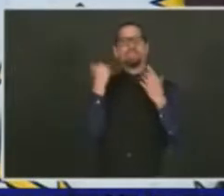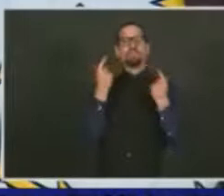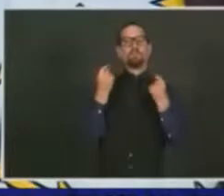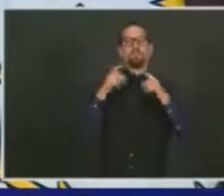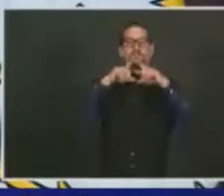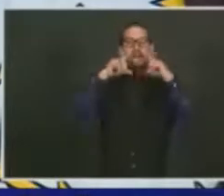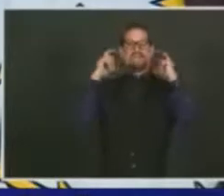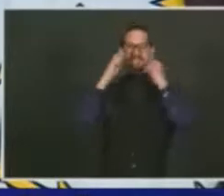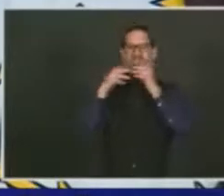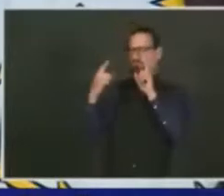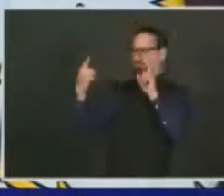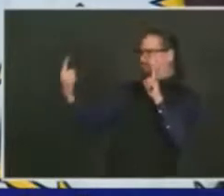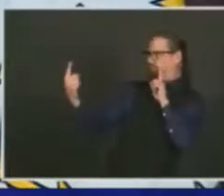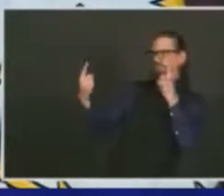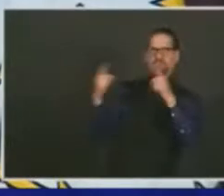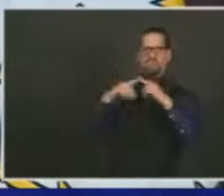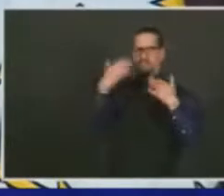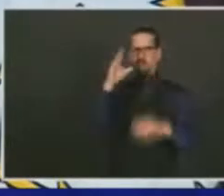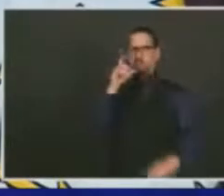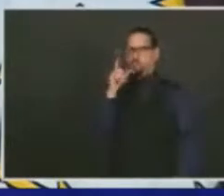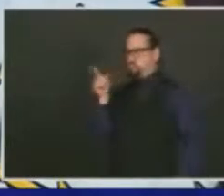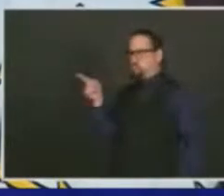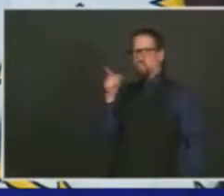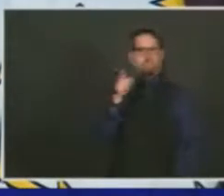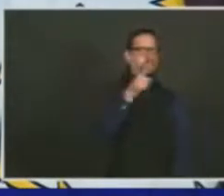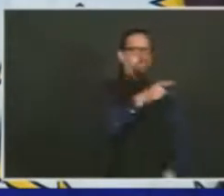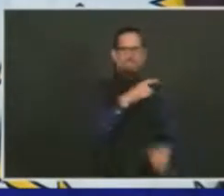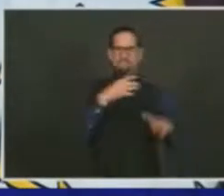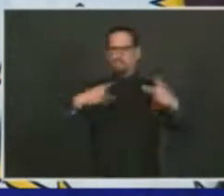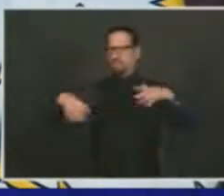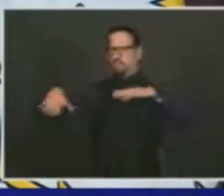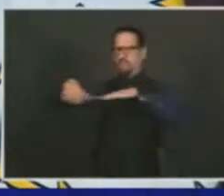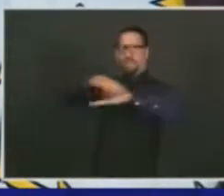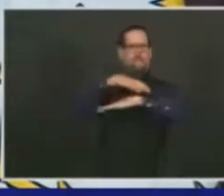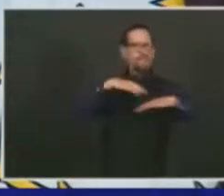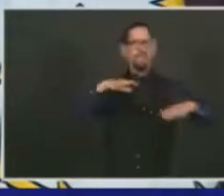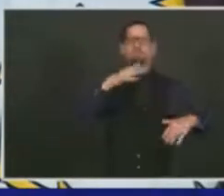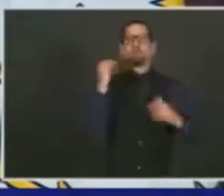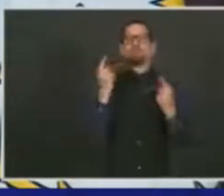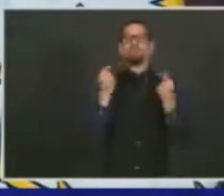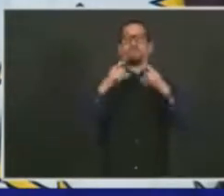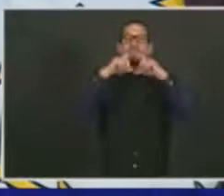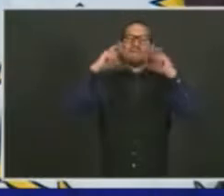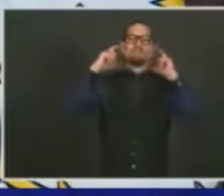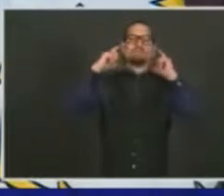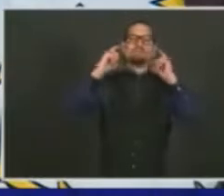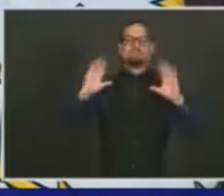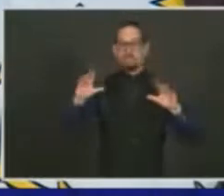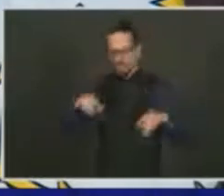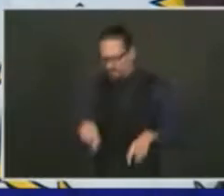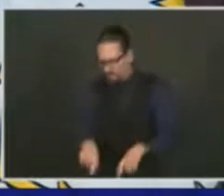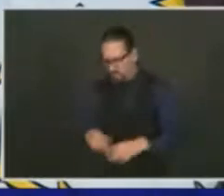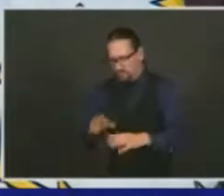on. Mask wearing is one of the simplest things we can do with the biggest impact.